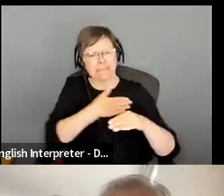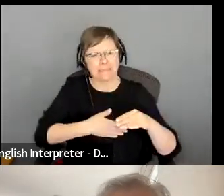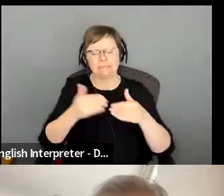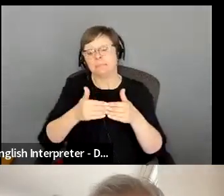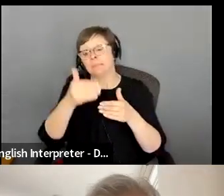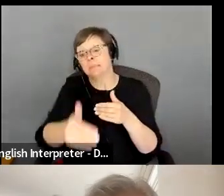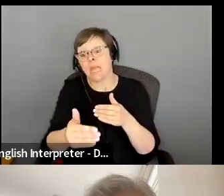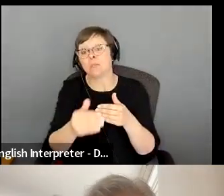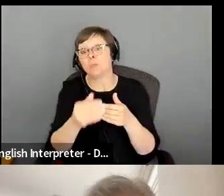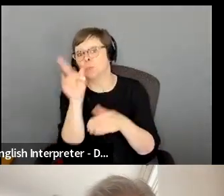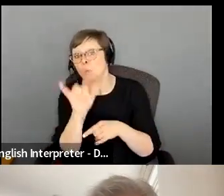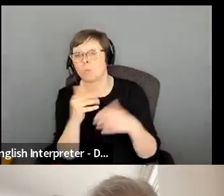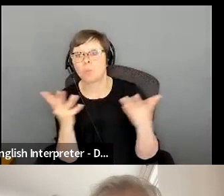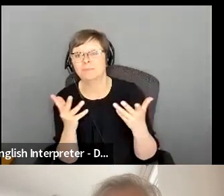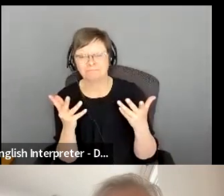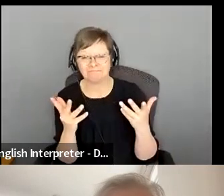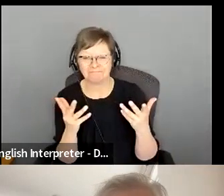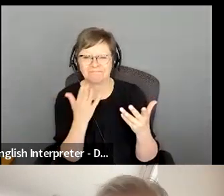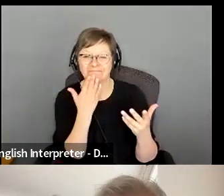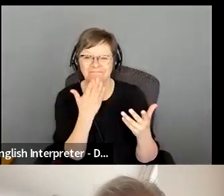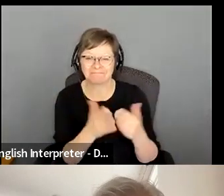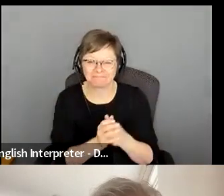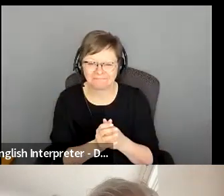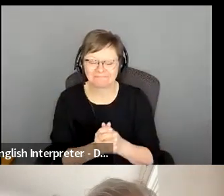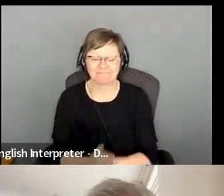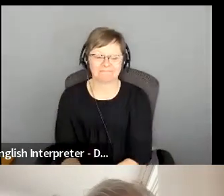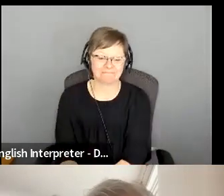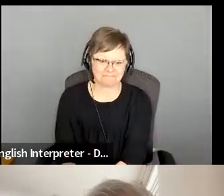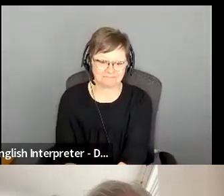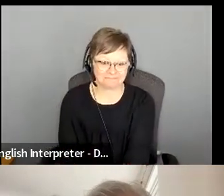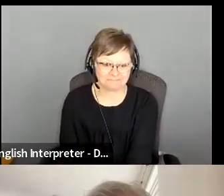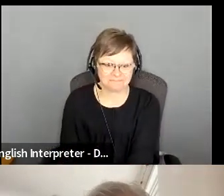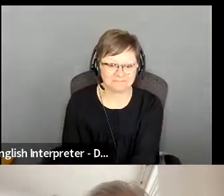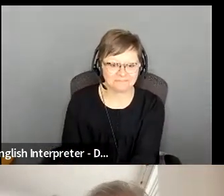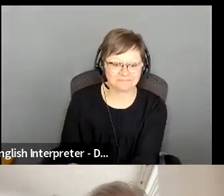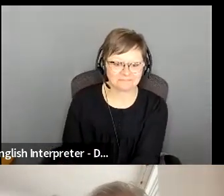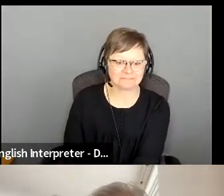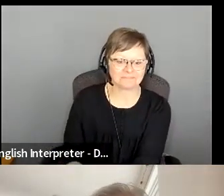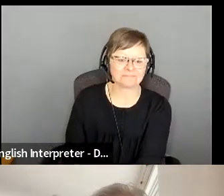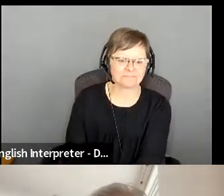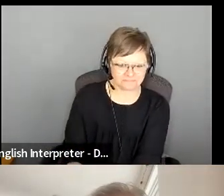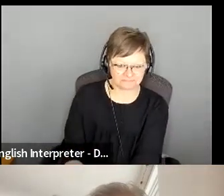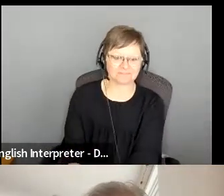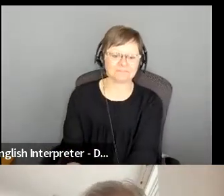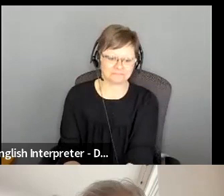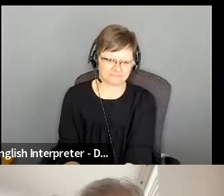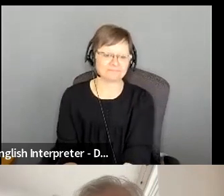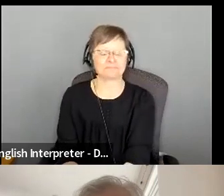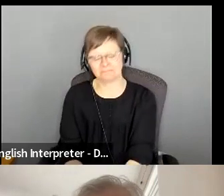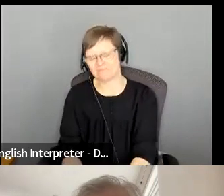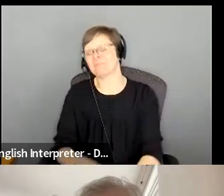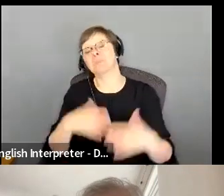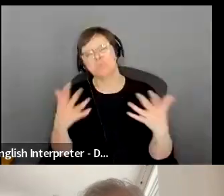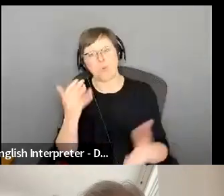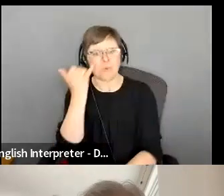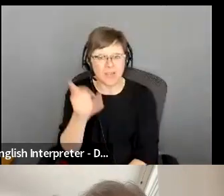next. So as we plan for future ones. Now, as usual, if you have a